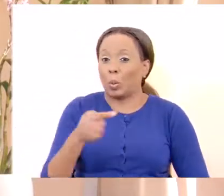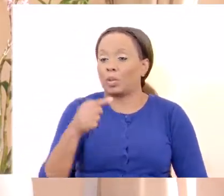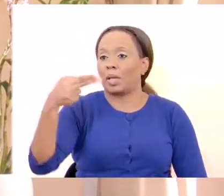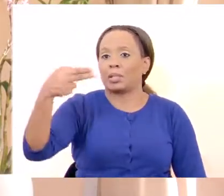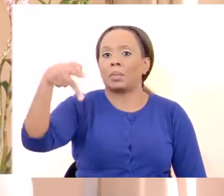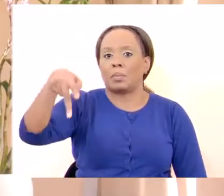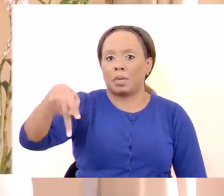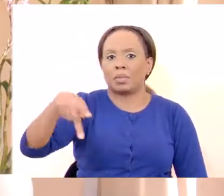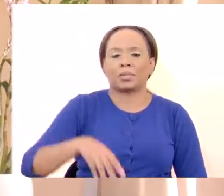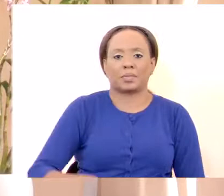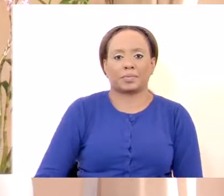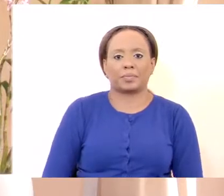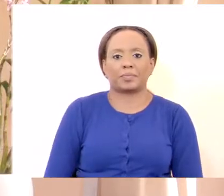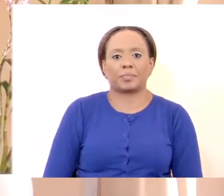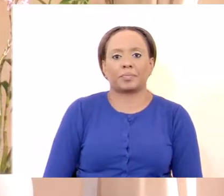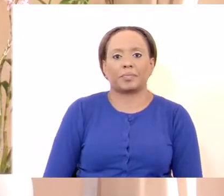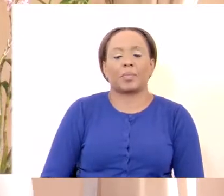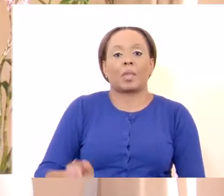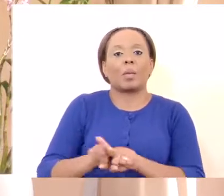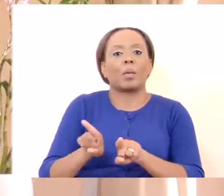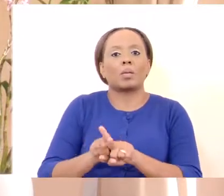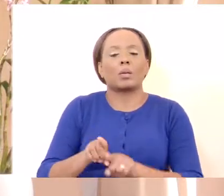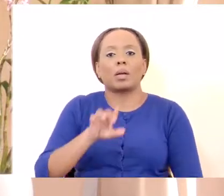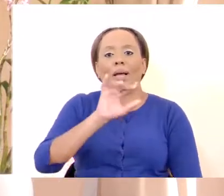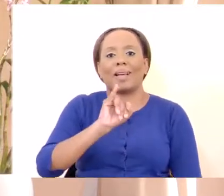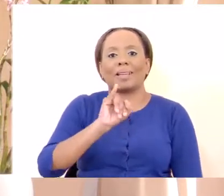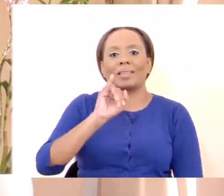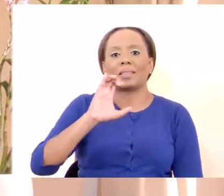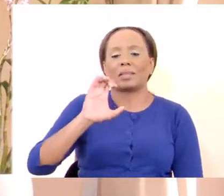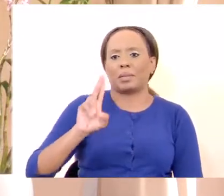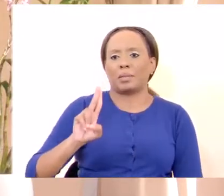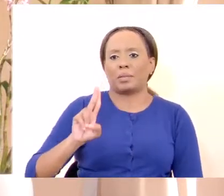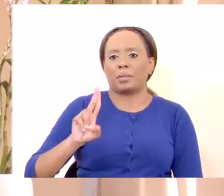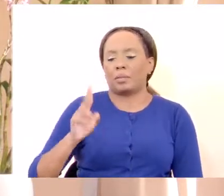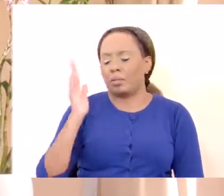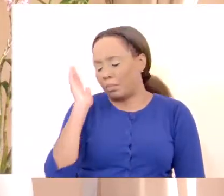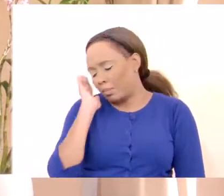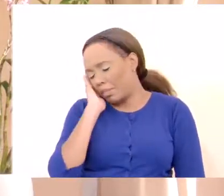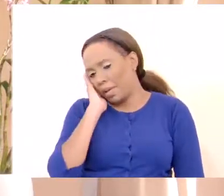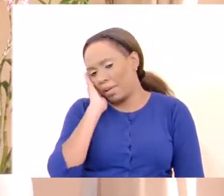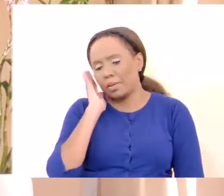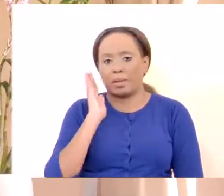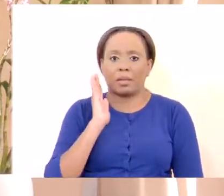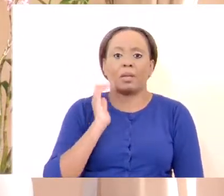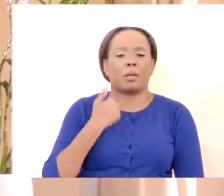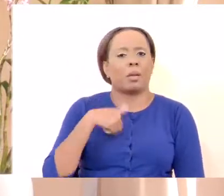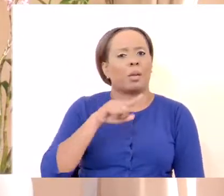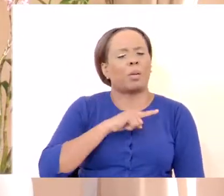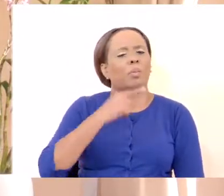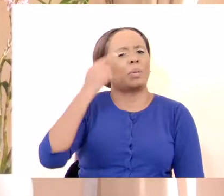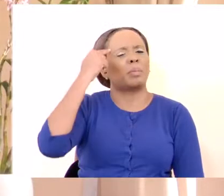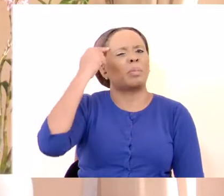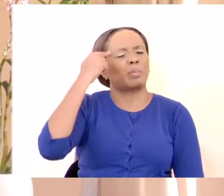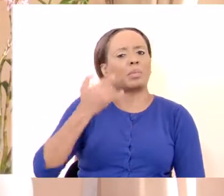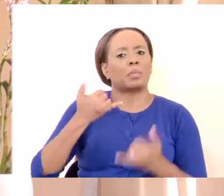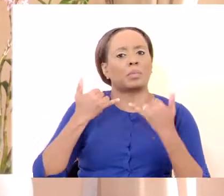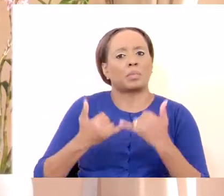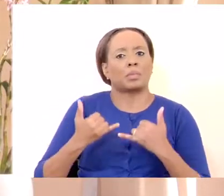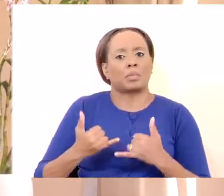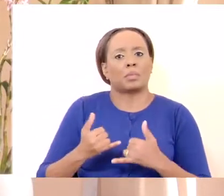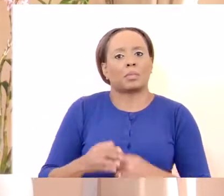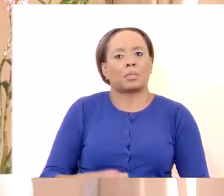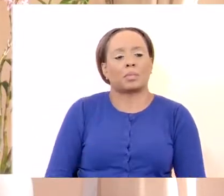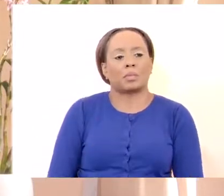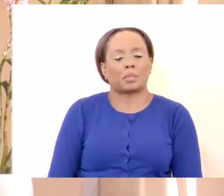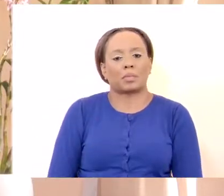an eye on the ICU bed capacity, and we believe at this point that we are still in a